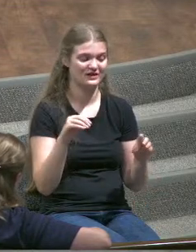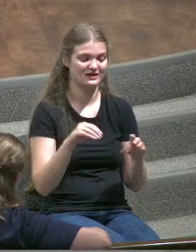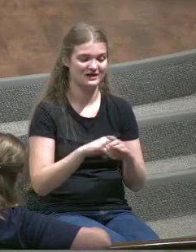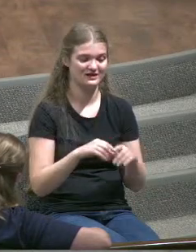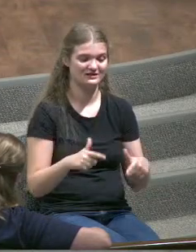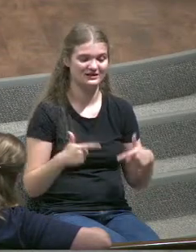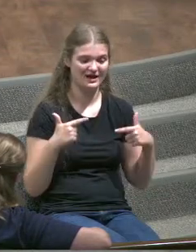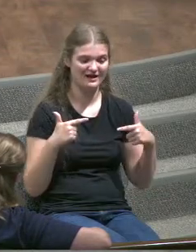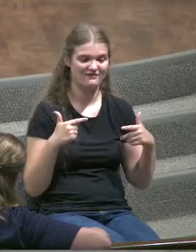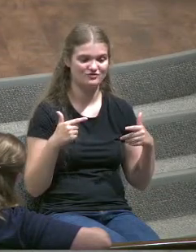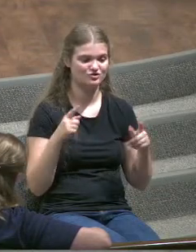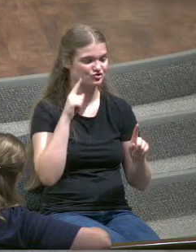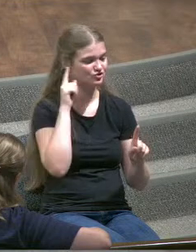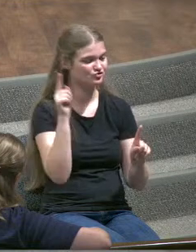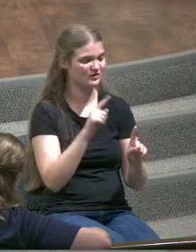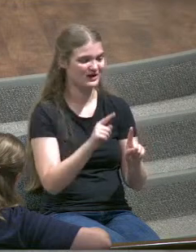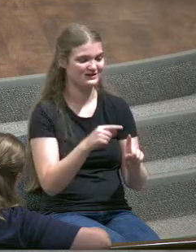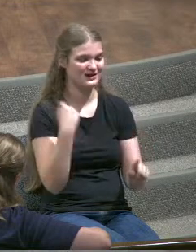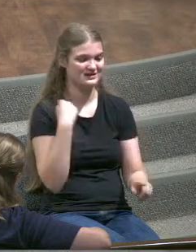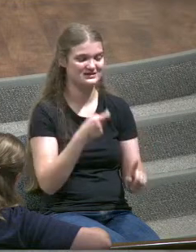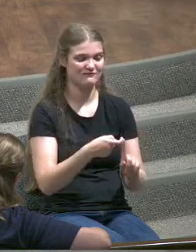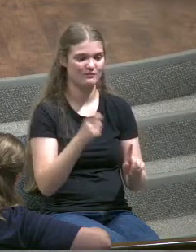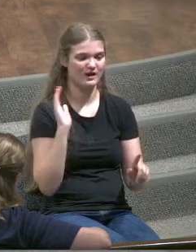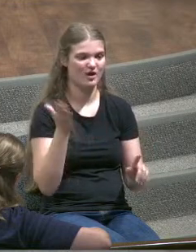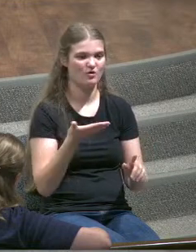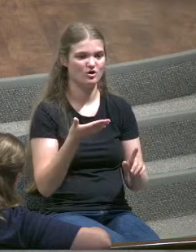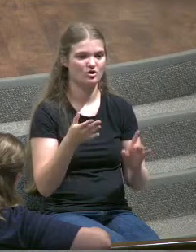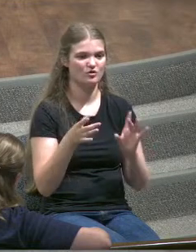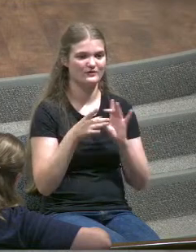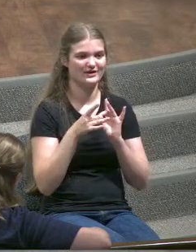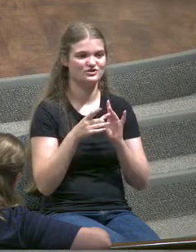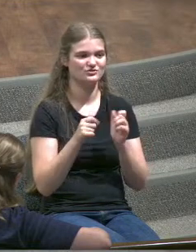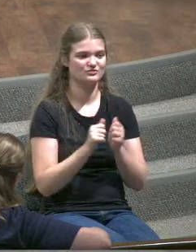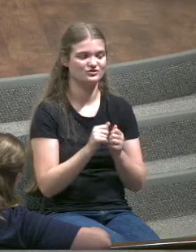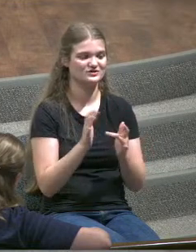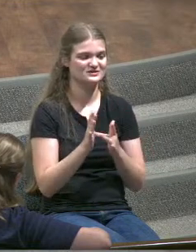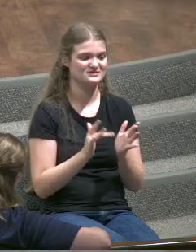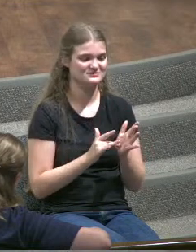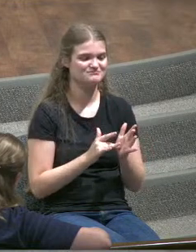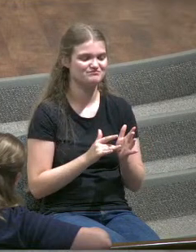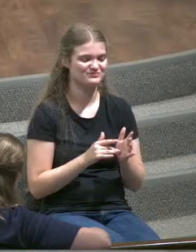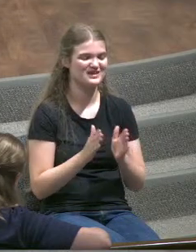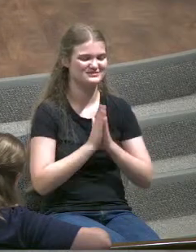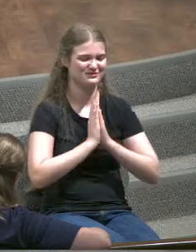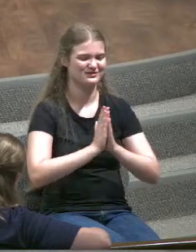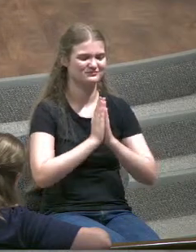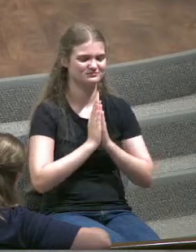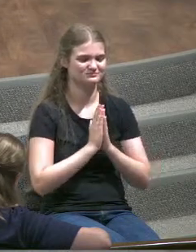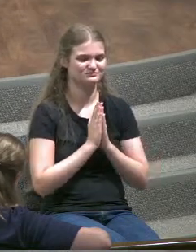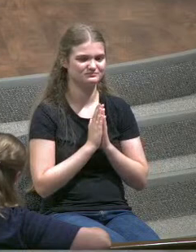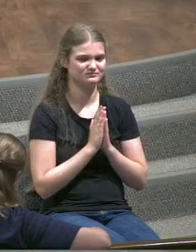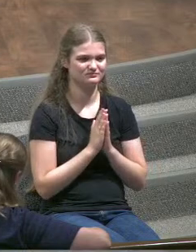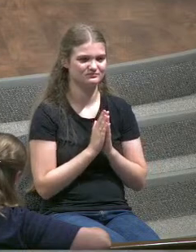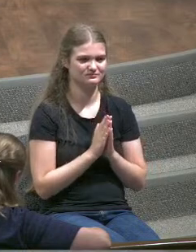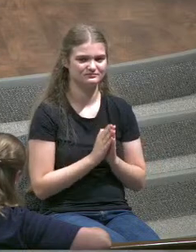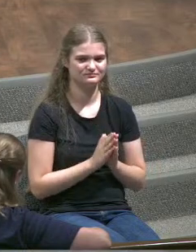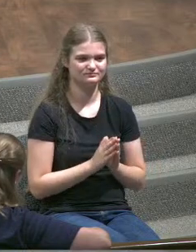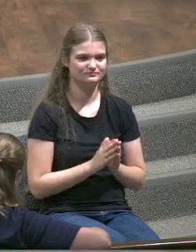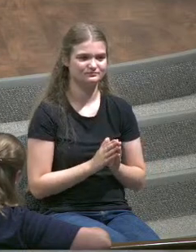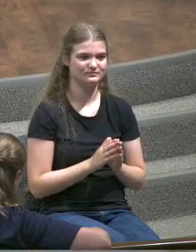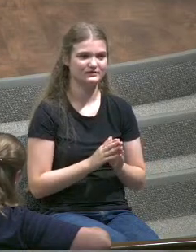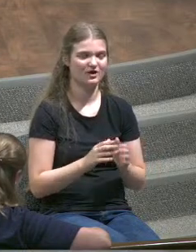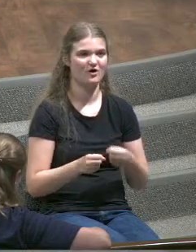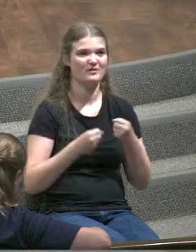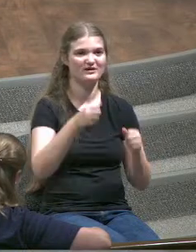us and our relationship with Jesus. Thanks for hanging with me tonight. Let's close with a prayer if we can.